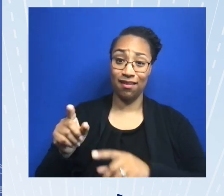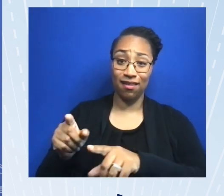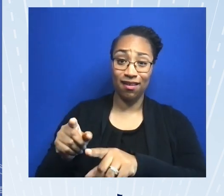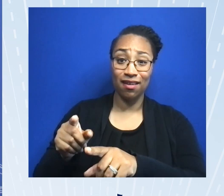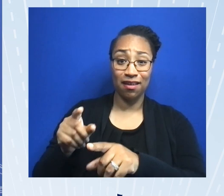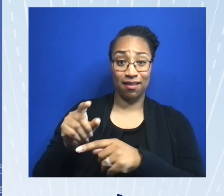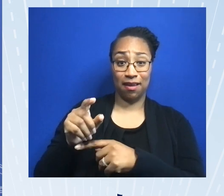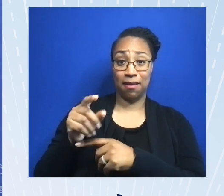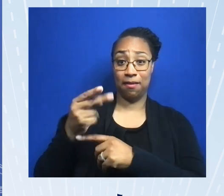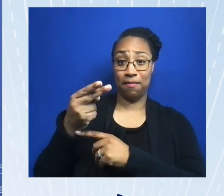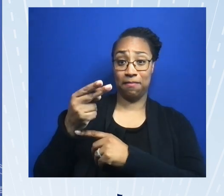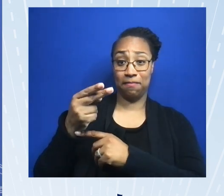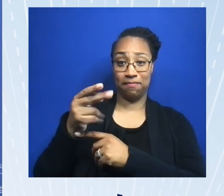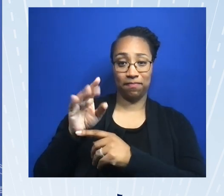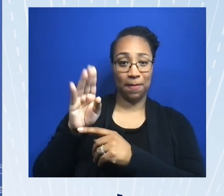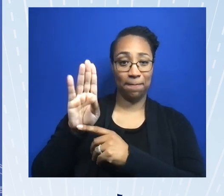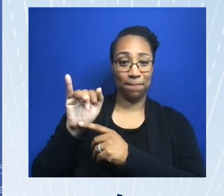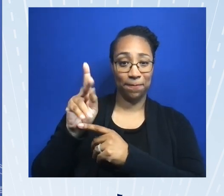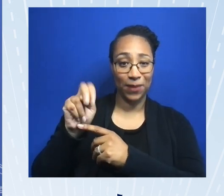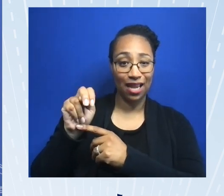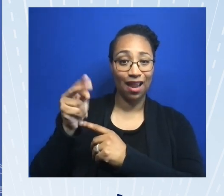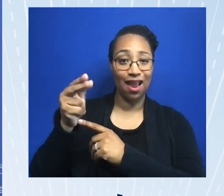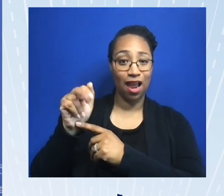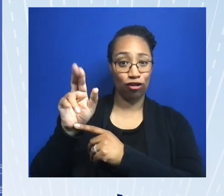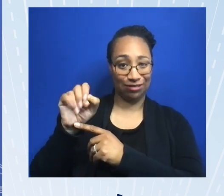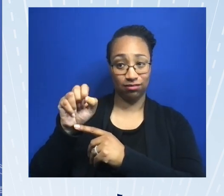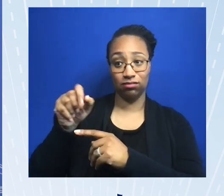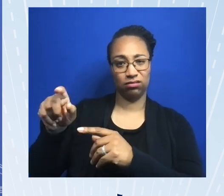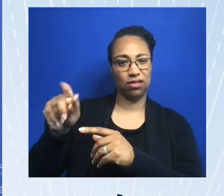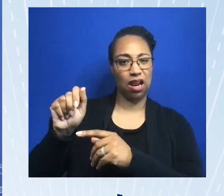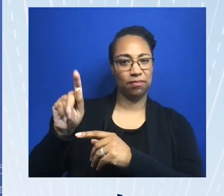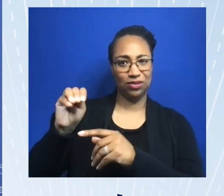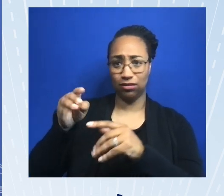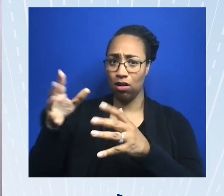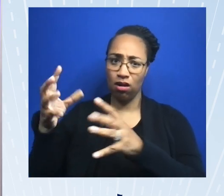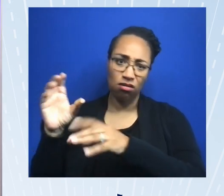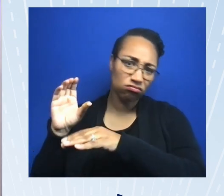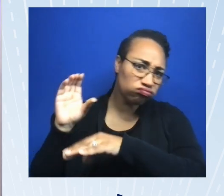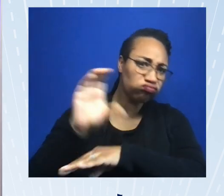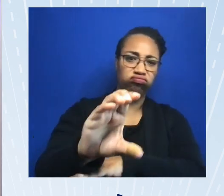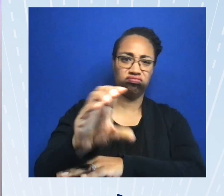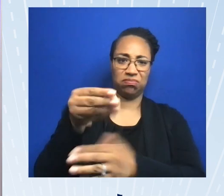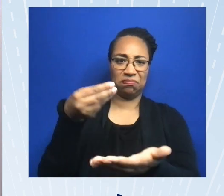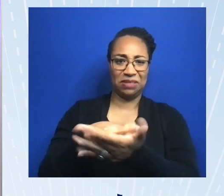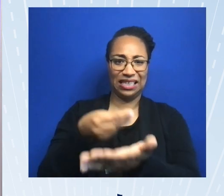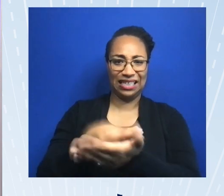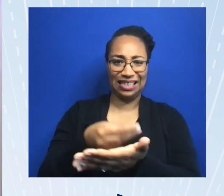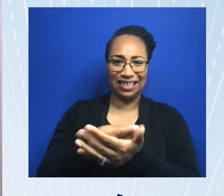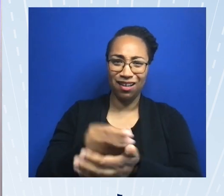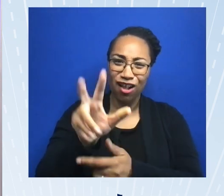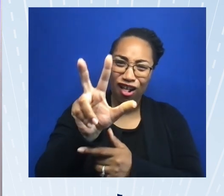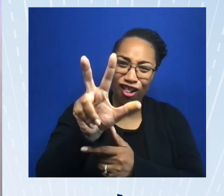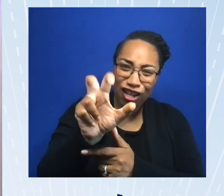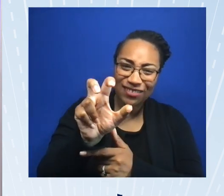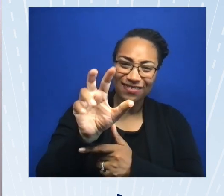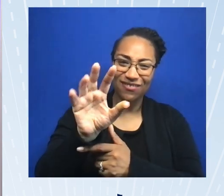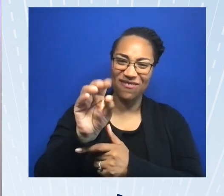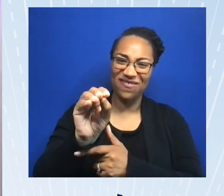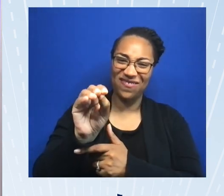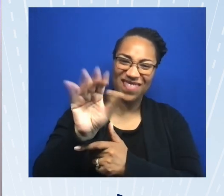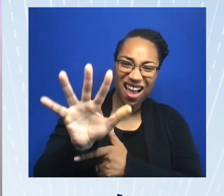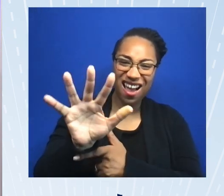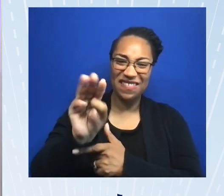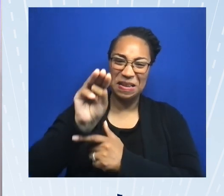from $180 million 2 years ago to $305 million today. We've asked Congress to increase that funding further